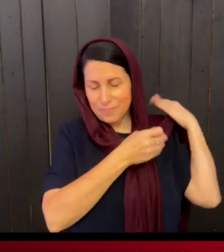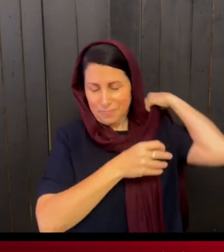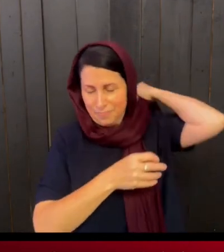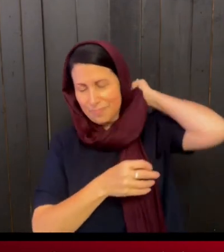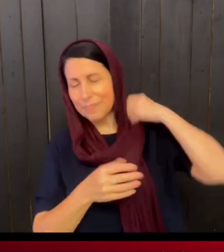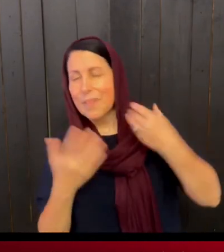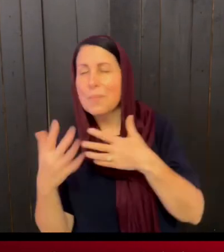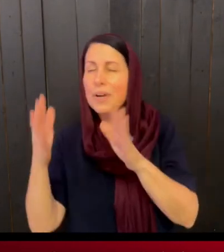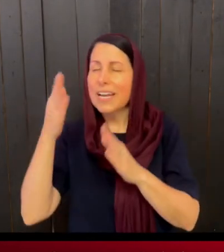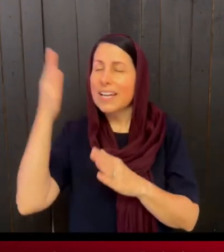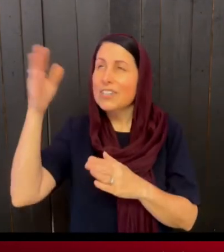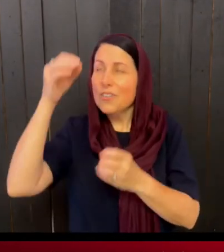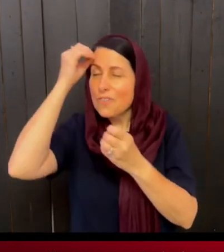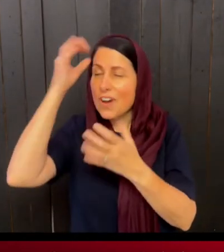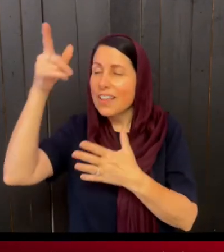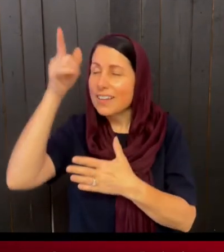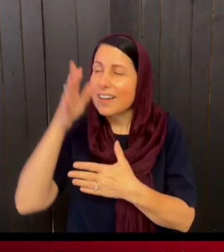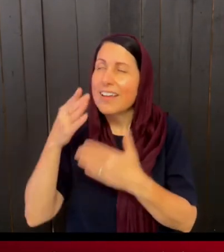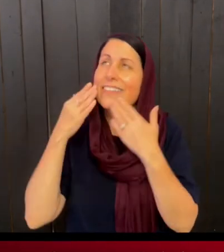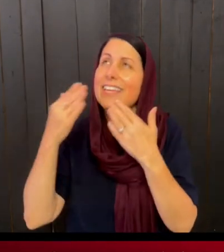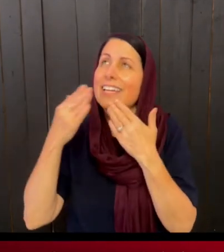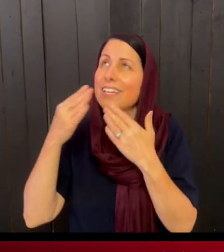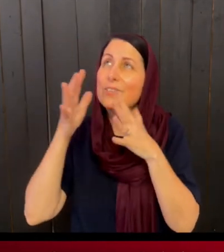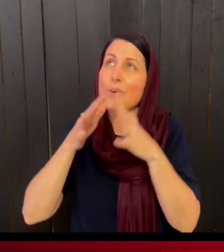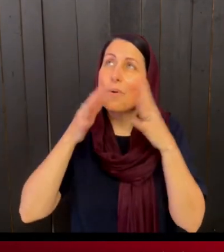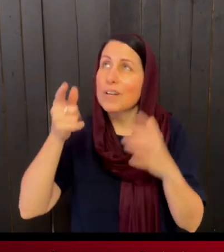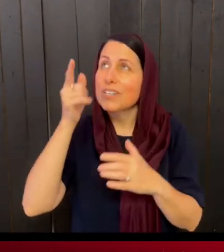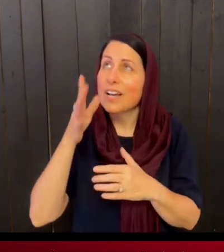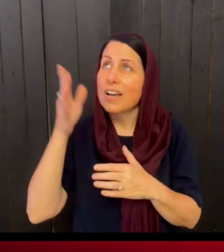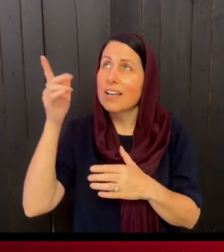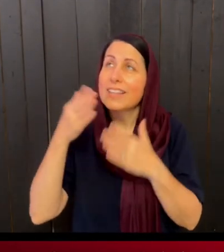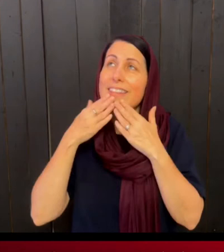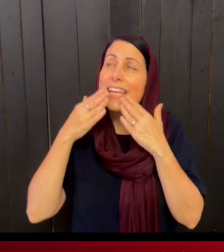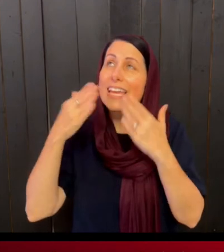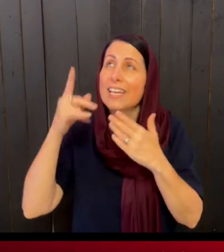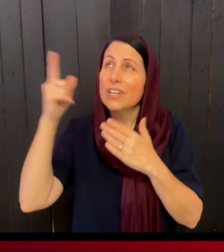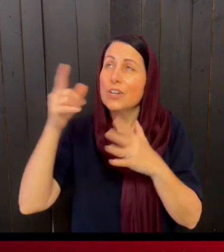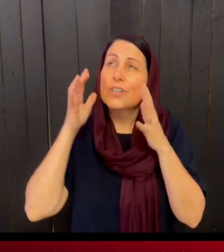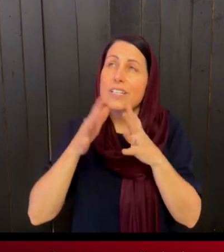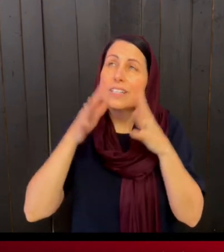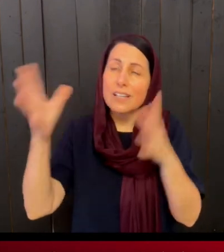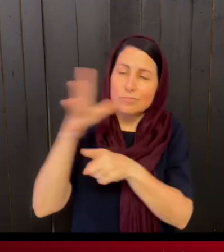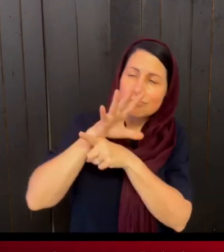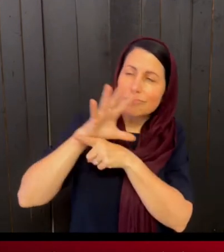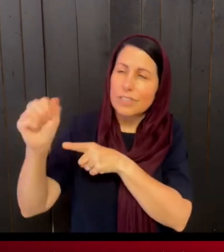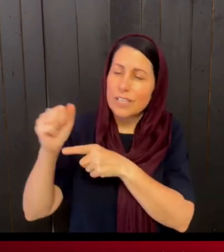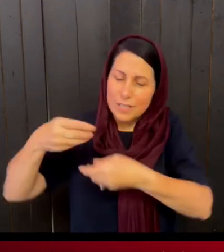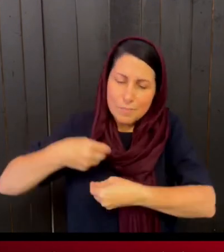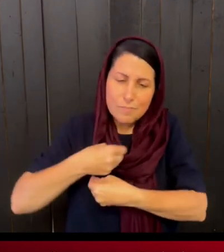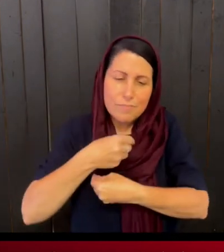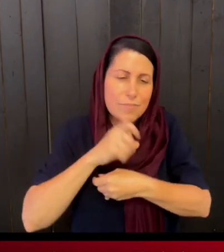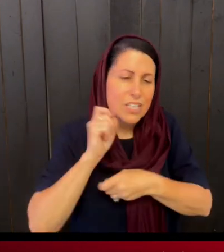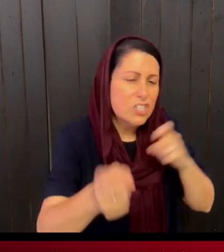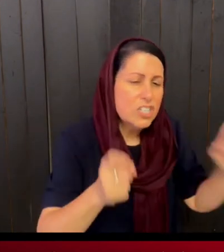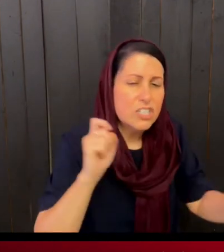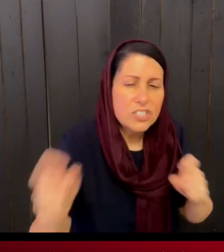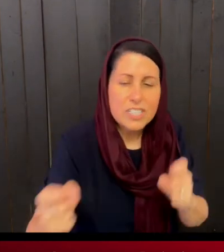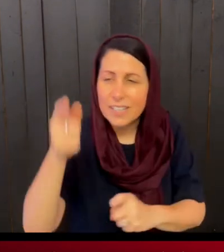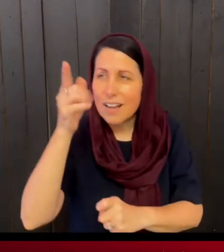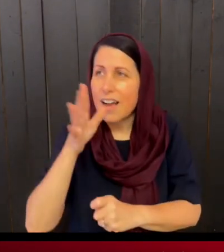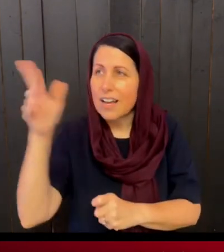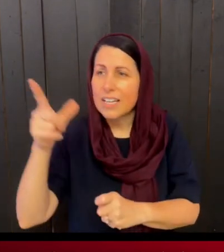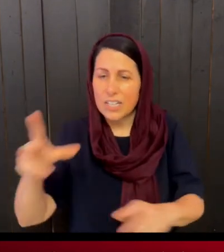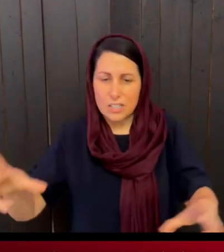Praise you, Father God. Thank you so much, God. Thank you so much that you are such an awesome and generous God. You're so